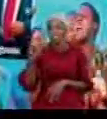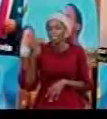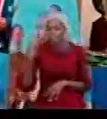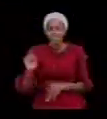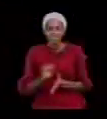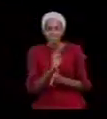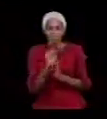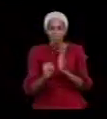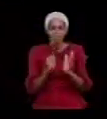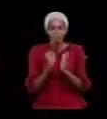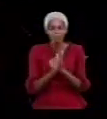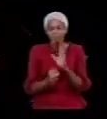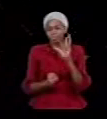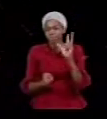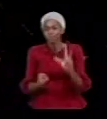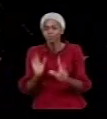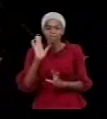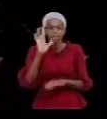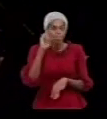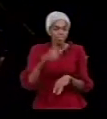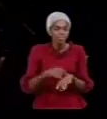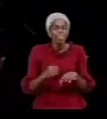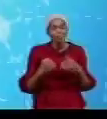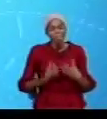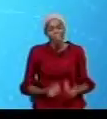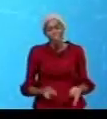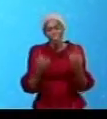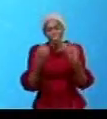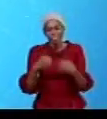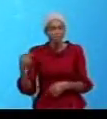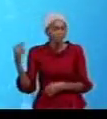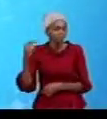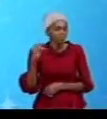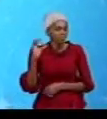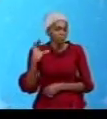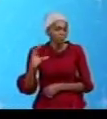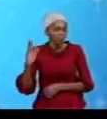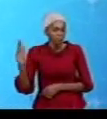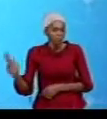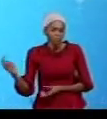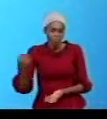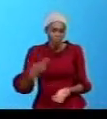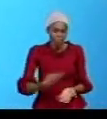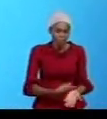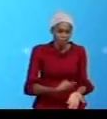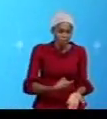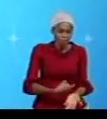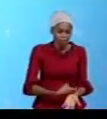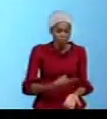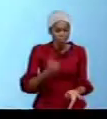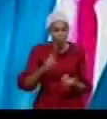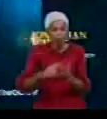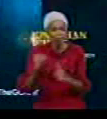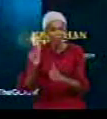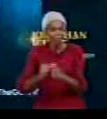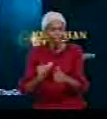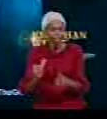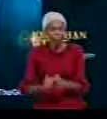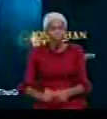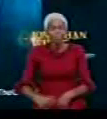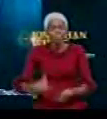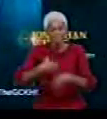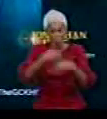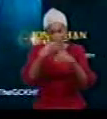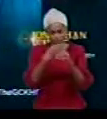Season 3. Your time has come. GCK, the gospel to every creature.